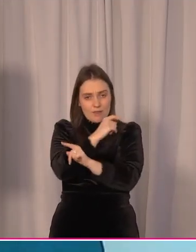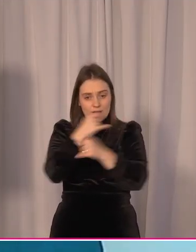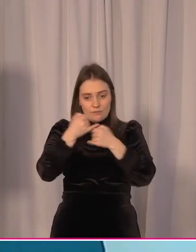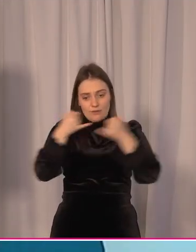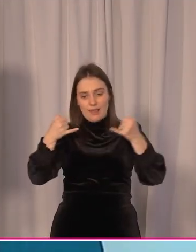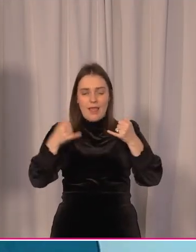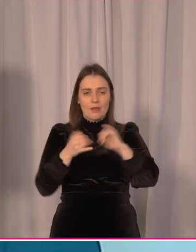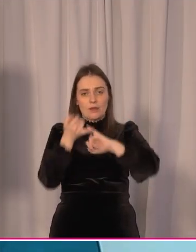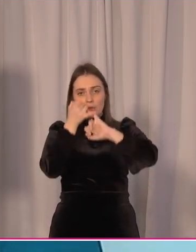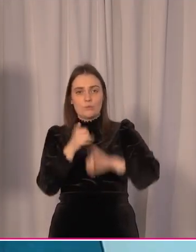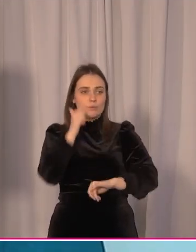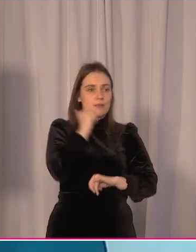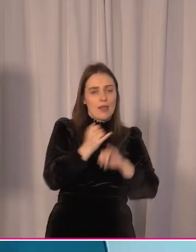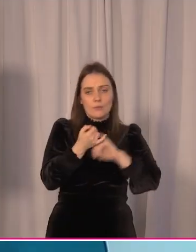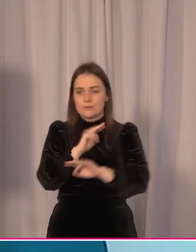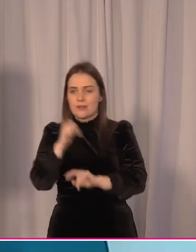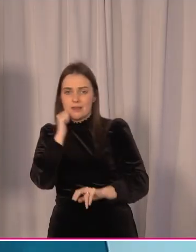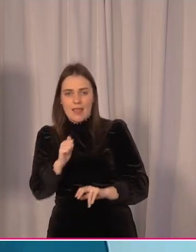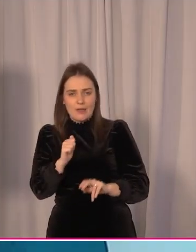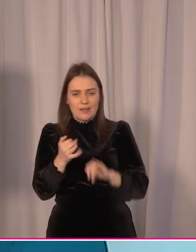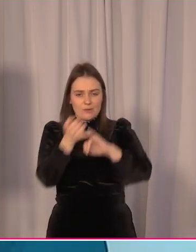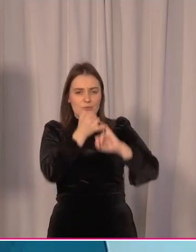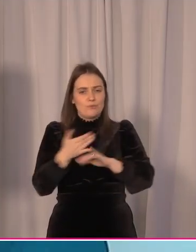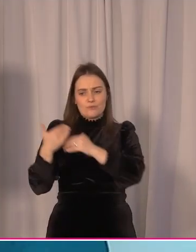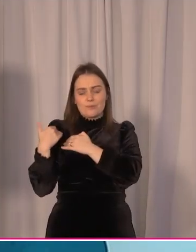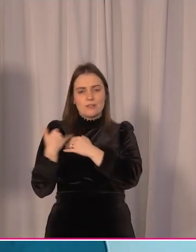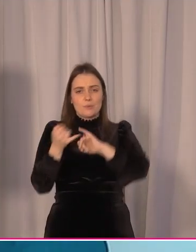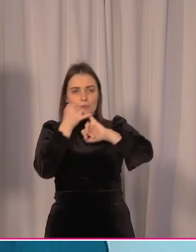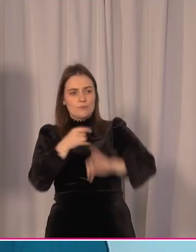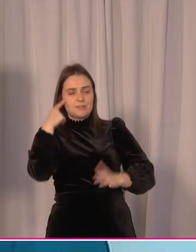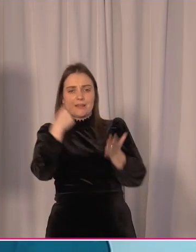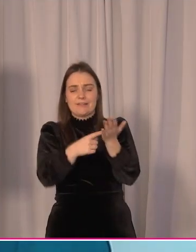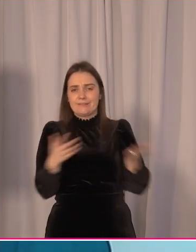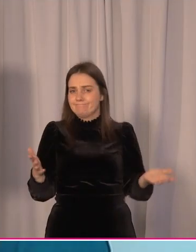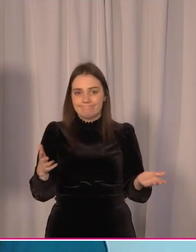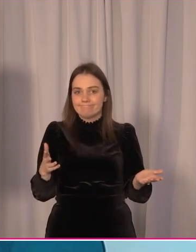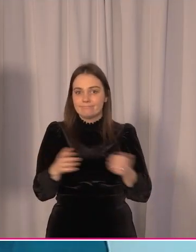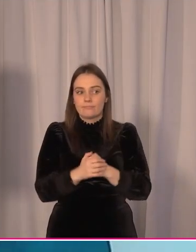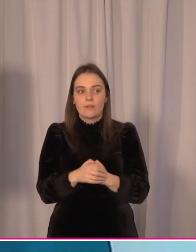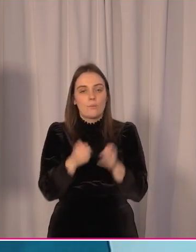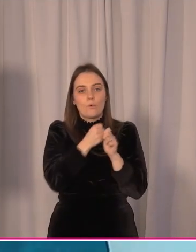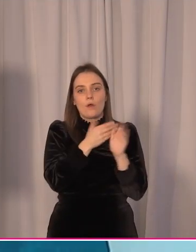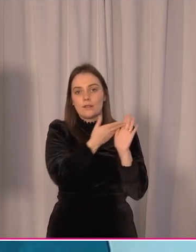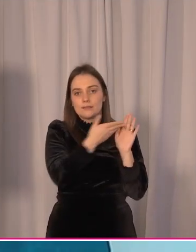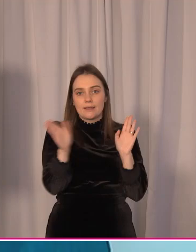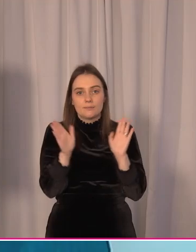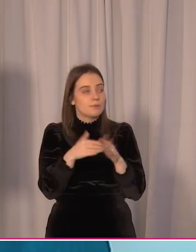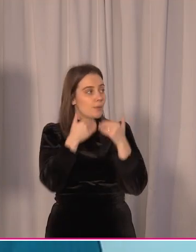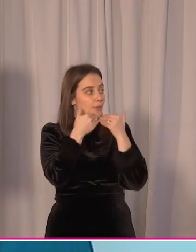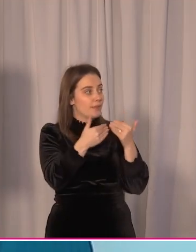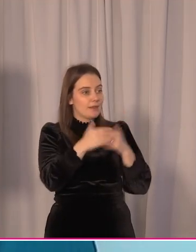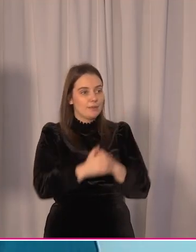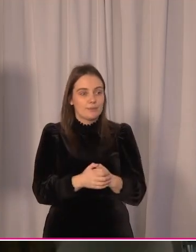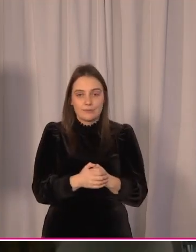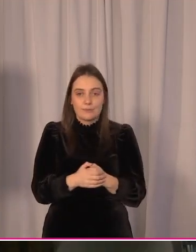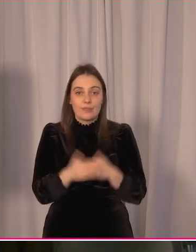question is also, who would draw that line? So I hope that was... Thank you. Yes, thank you,